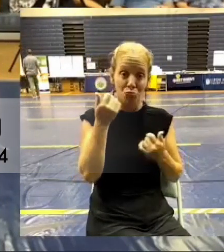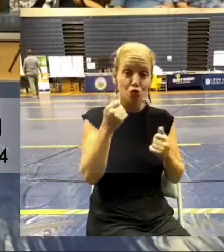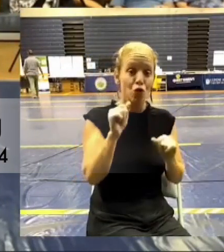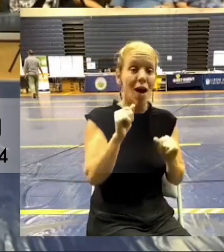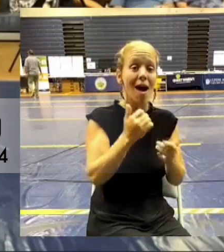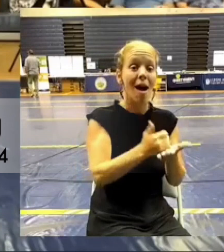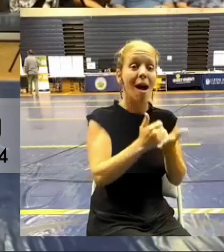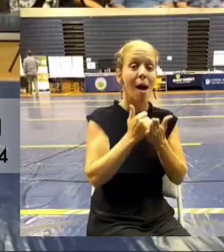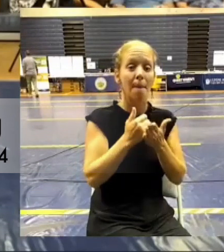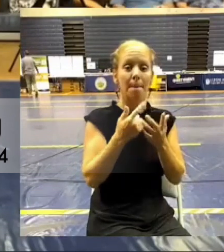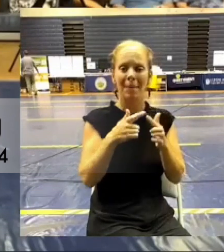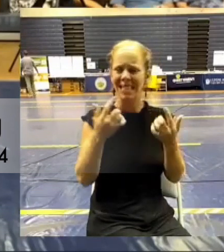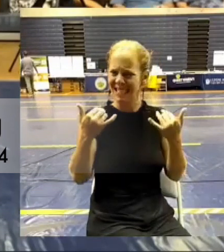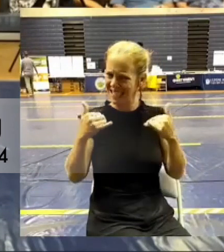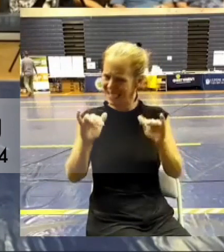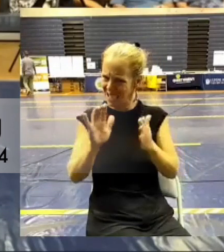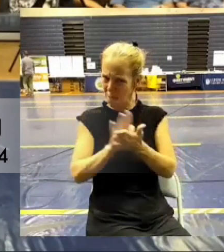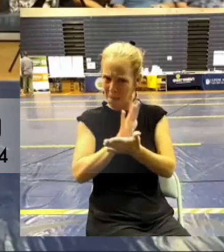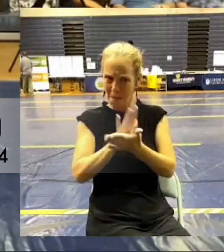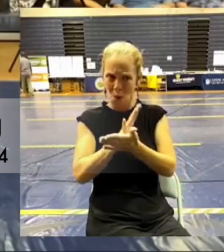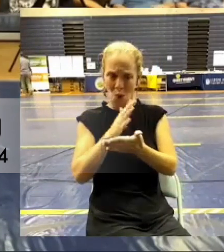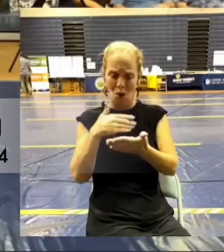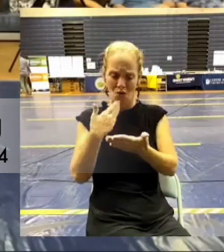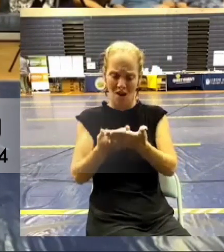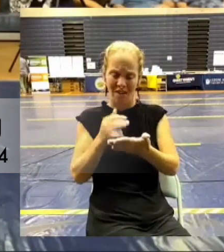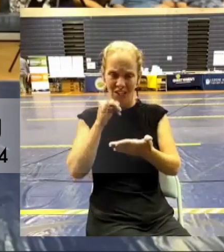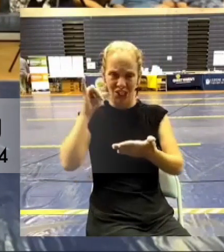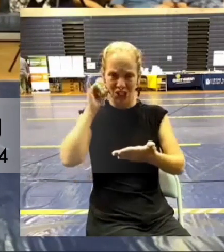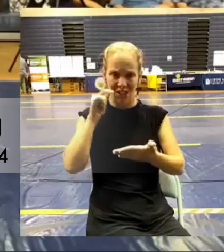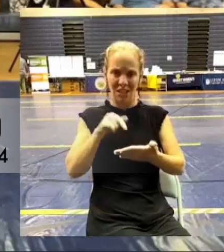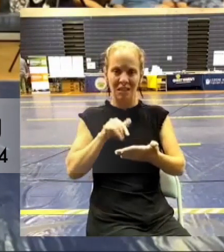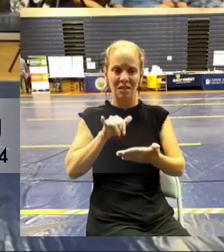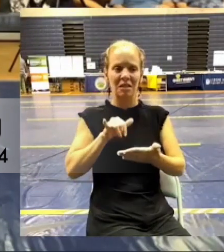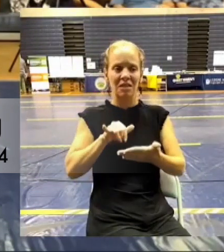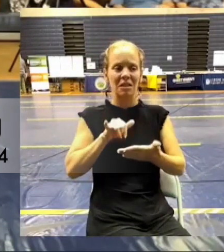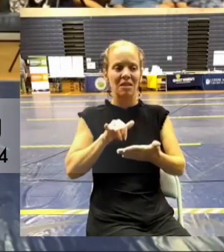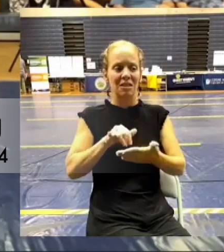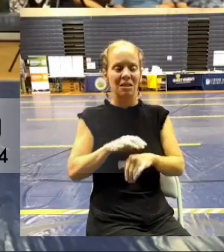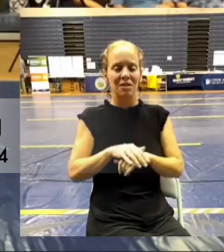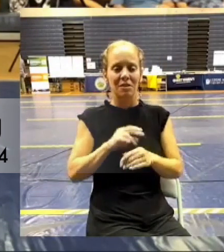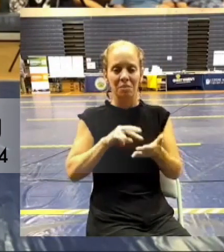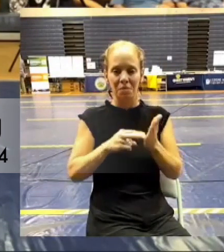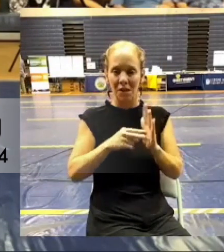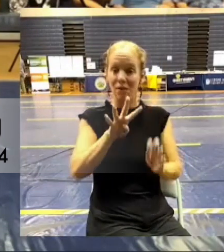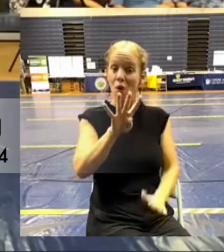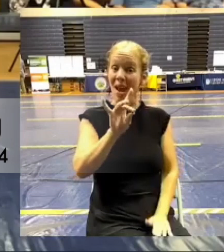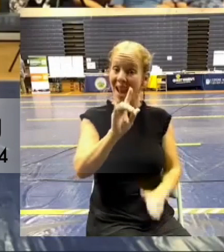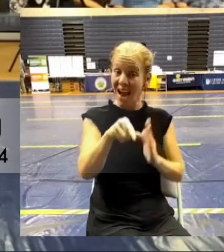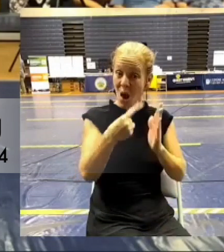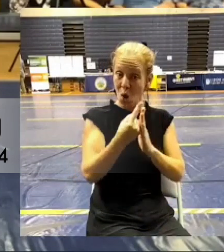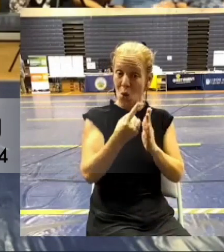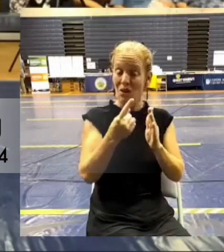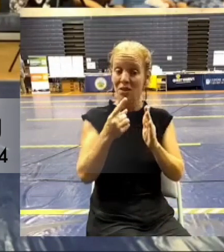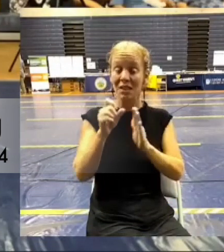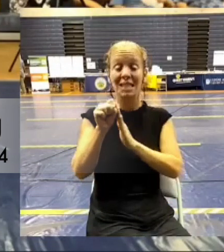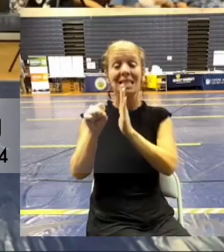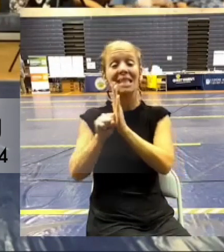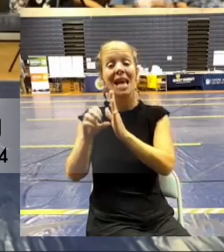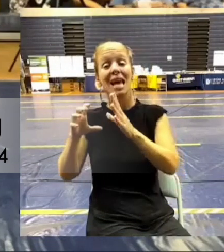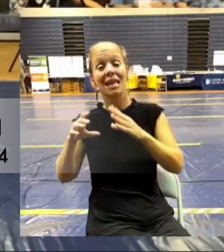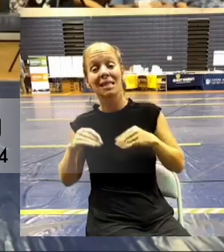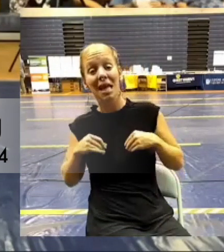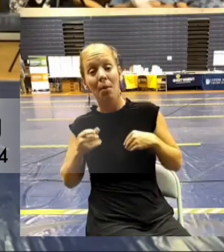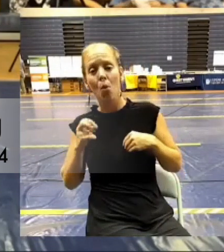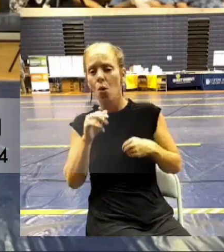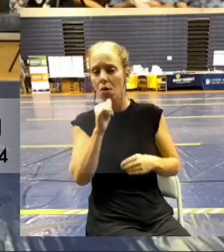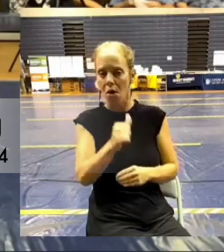us out. But I still received this notice yesterday. They tell me that in 48 hours, it's up to the state to